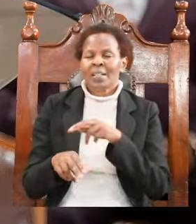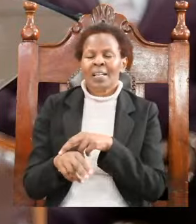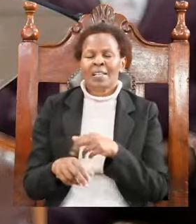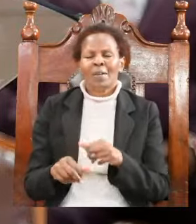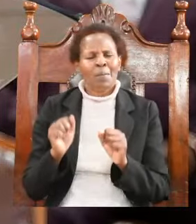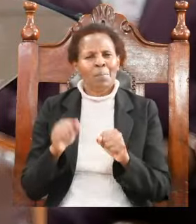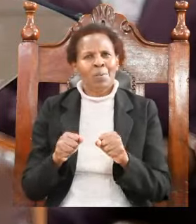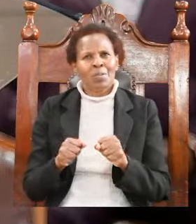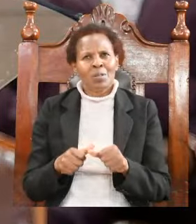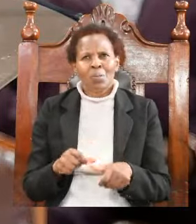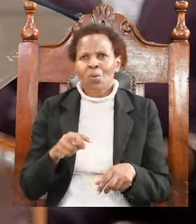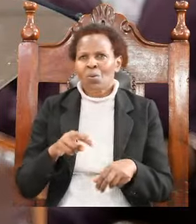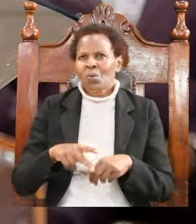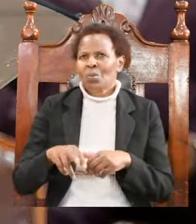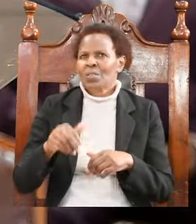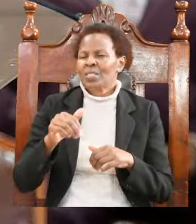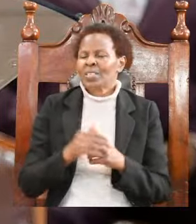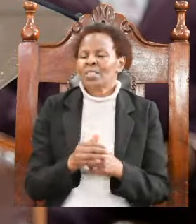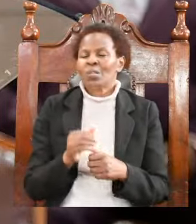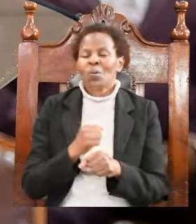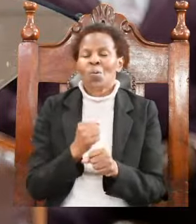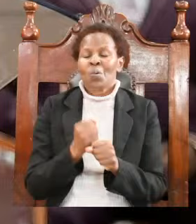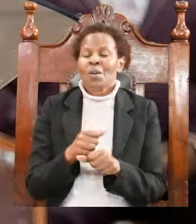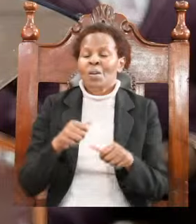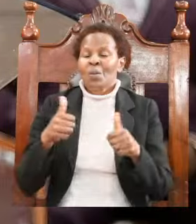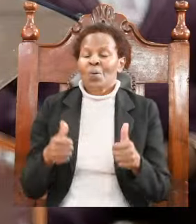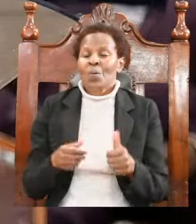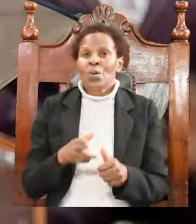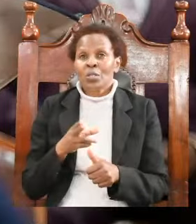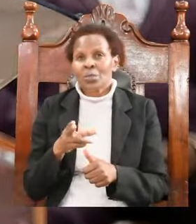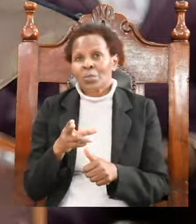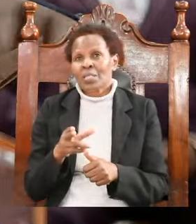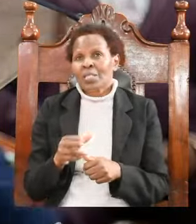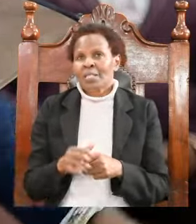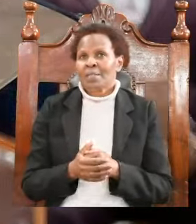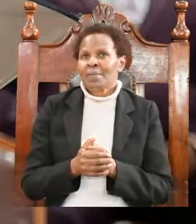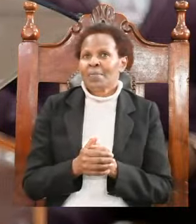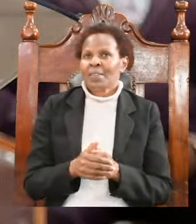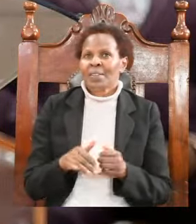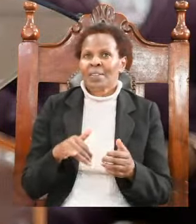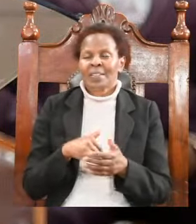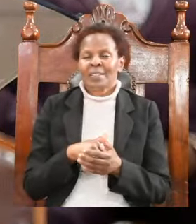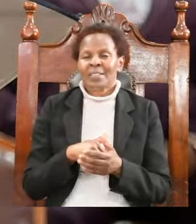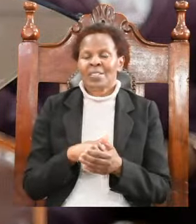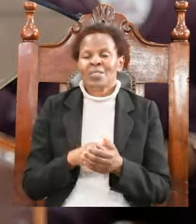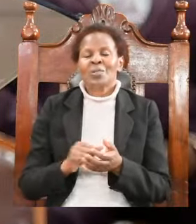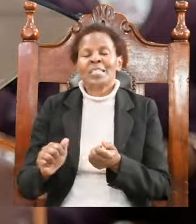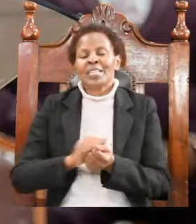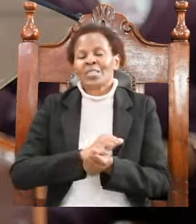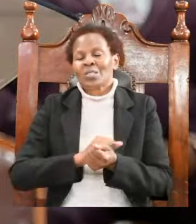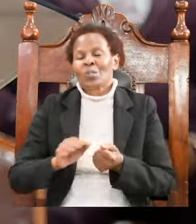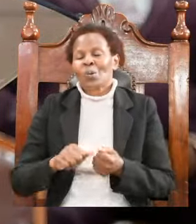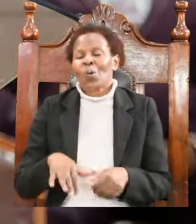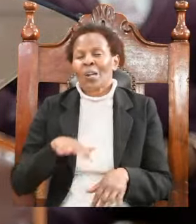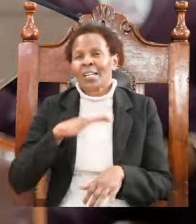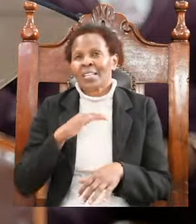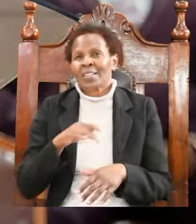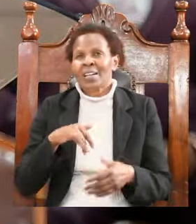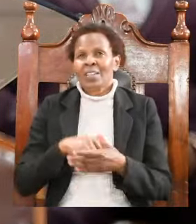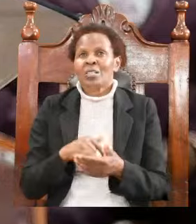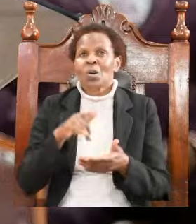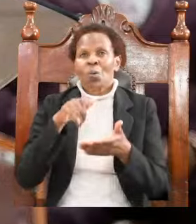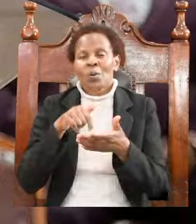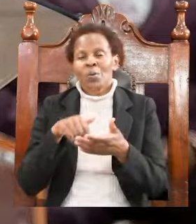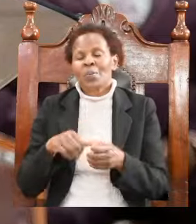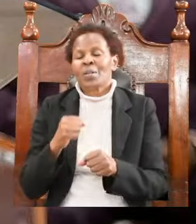to continue operating properly, you now shoot them on the other foot, you now shoot them on the chest. That is what